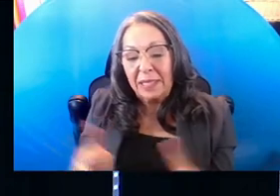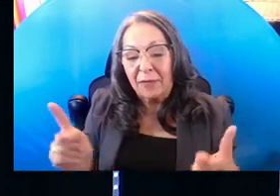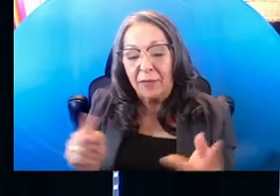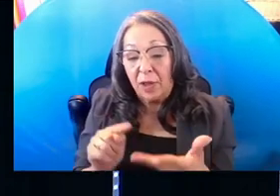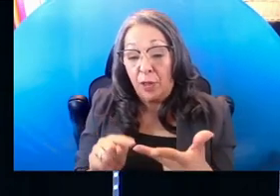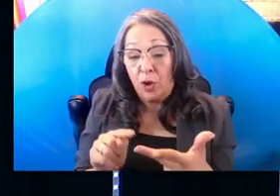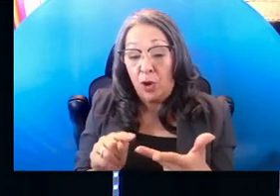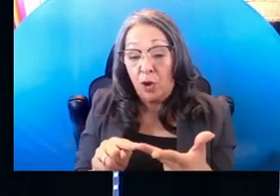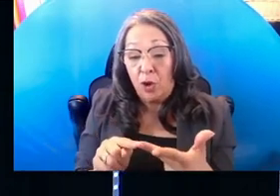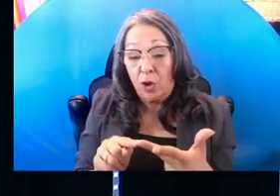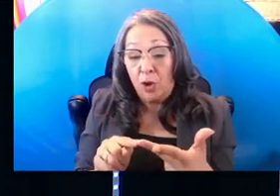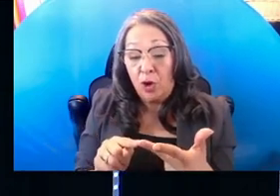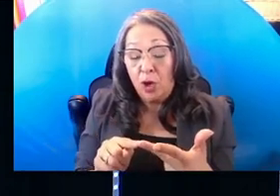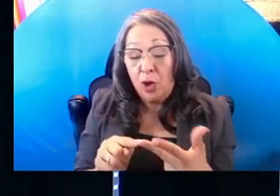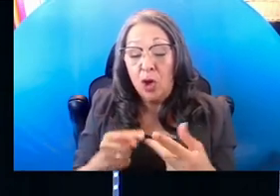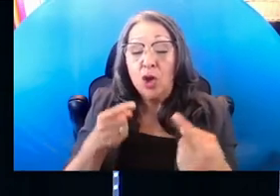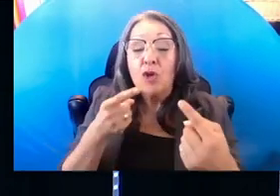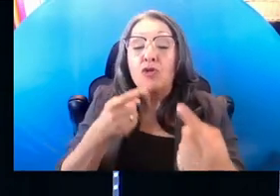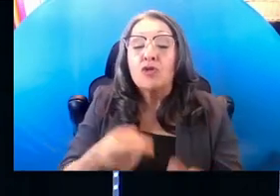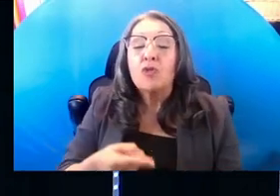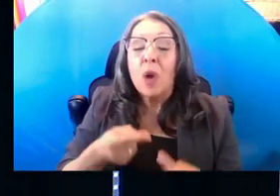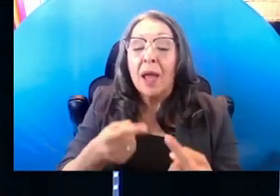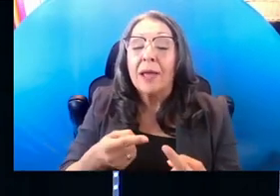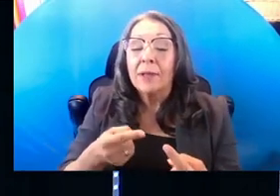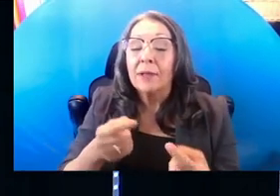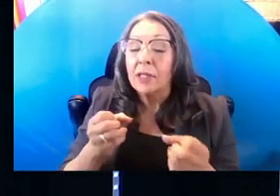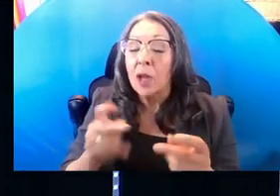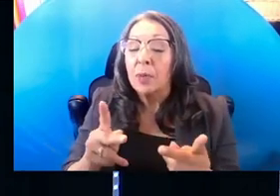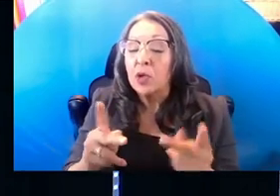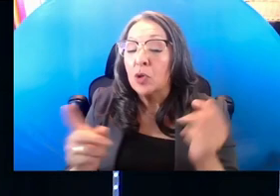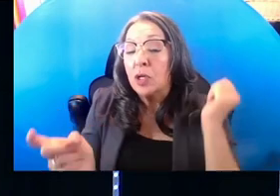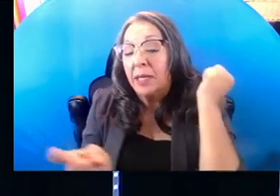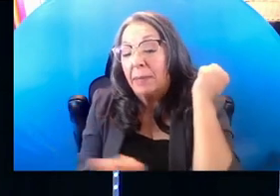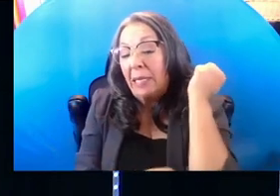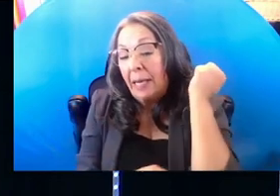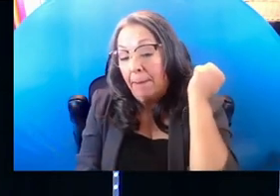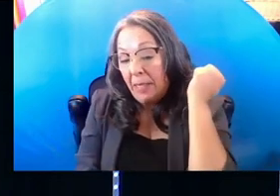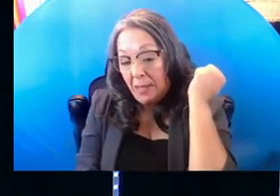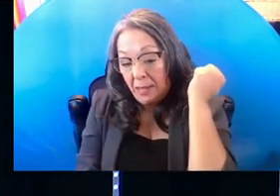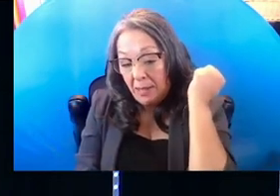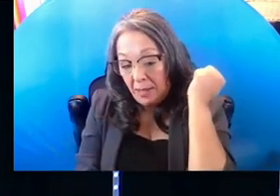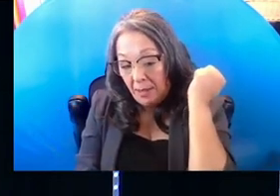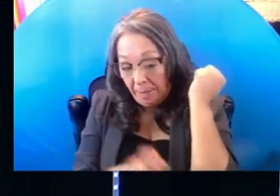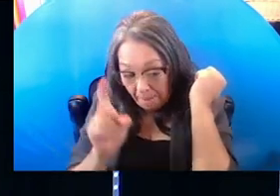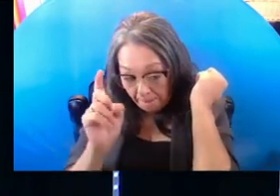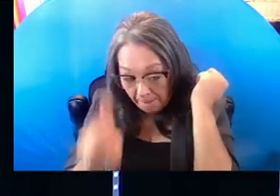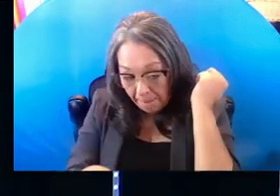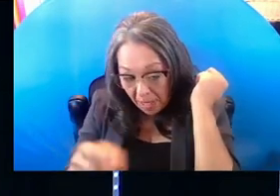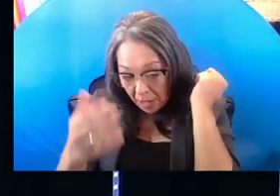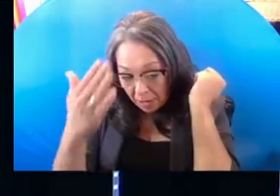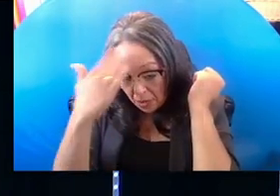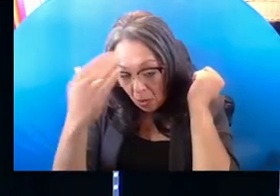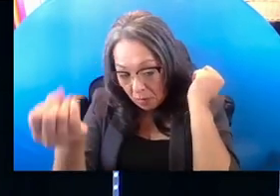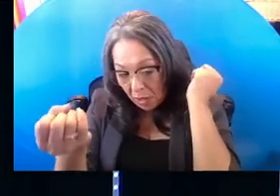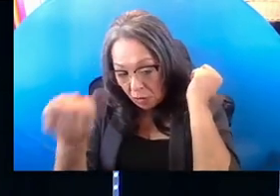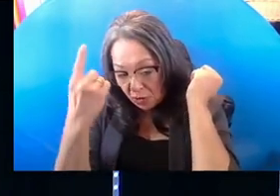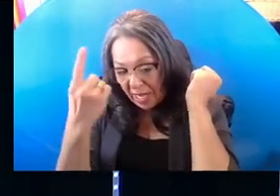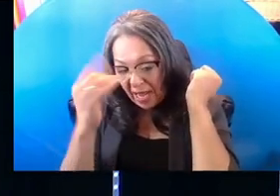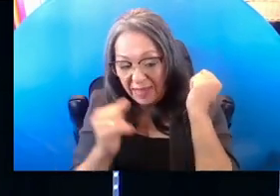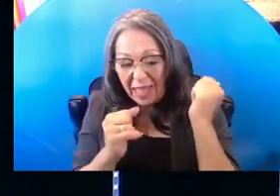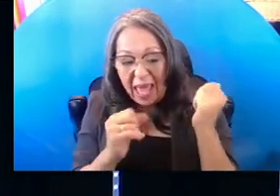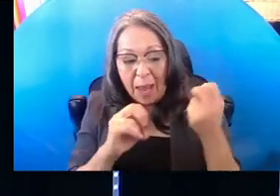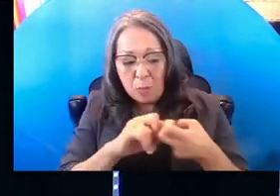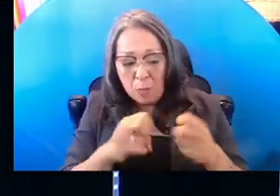is trials are opportunity for temptation. It's one thing we need to know. It's very important for us to understand and know about our trials is they